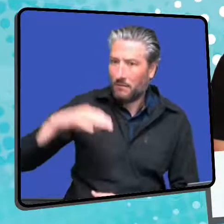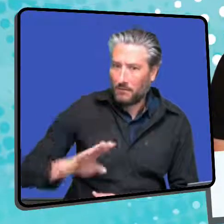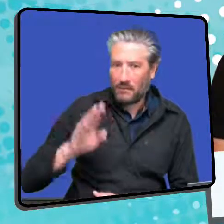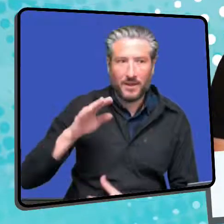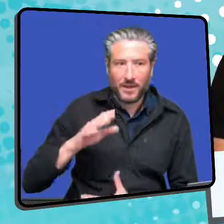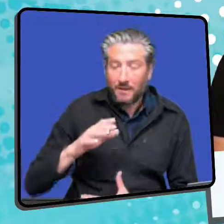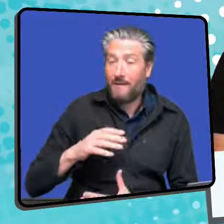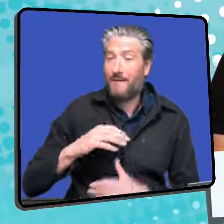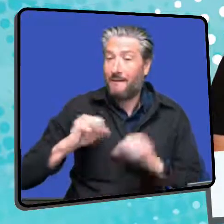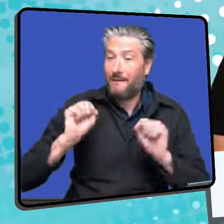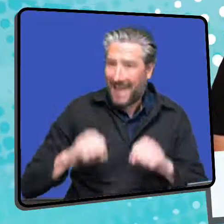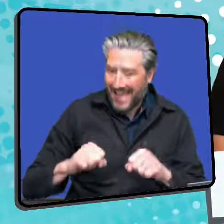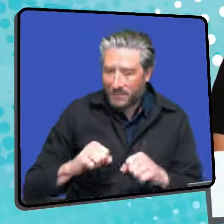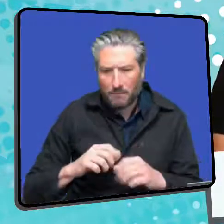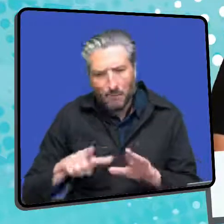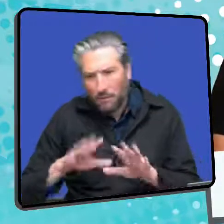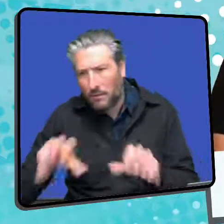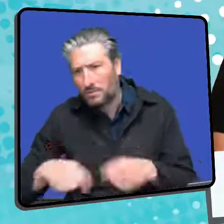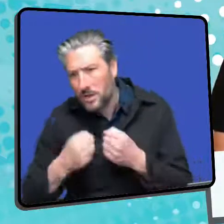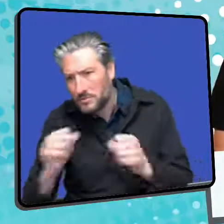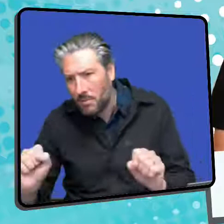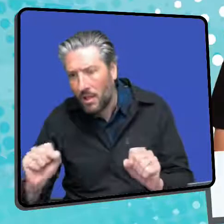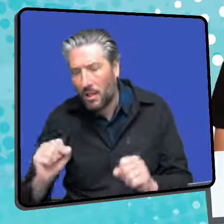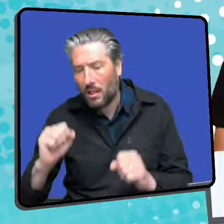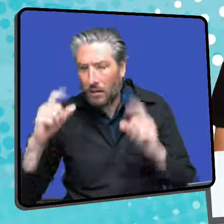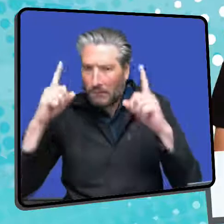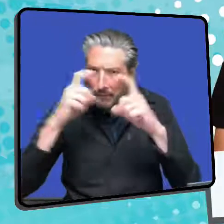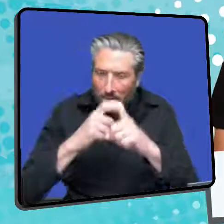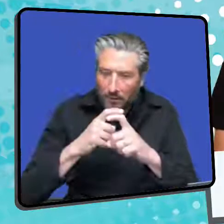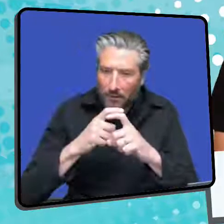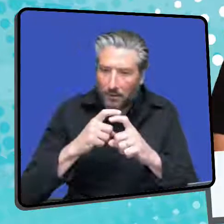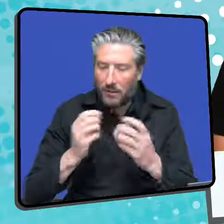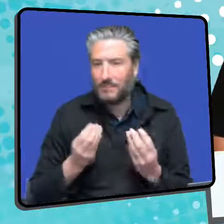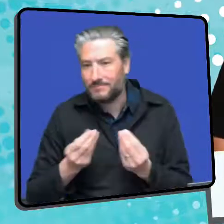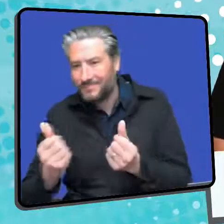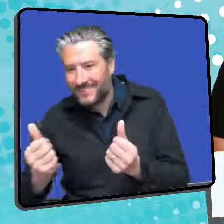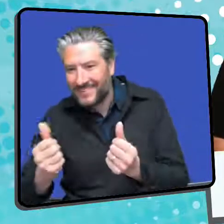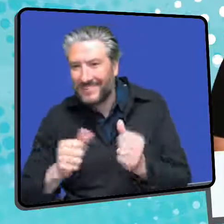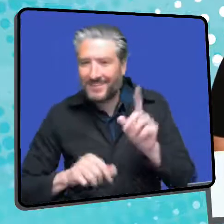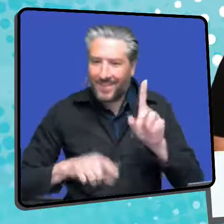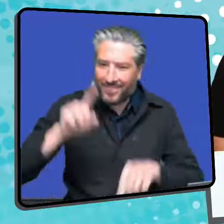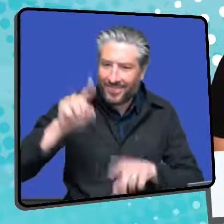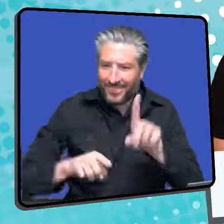can't do this. Oh, this is fantastic. It's like they go through that a lot. It's